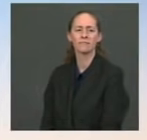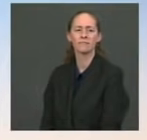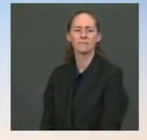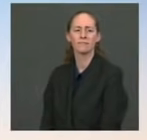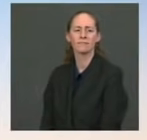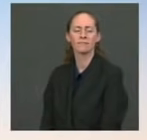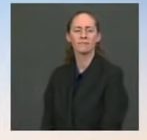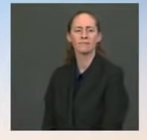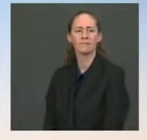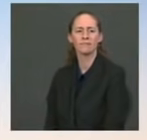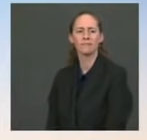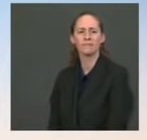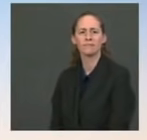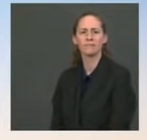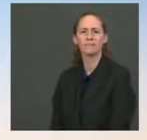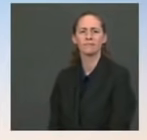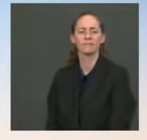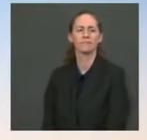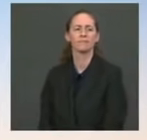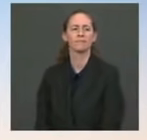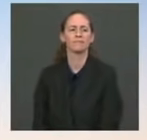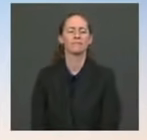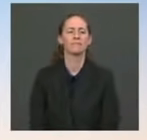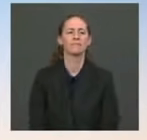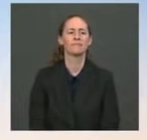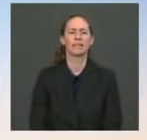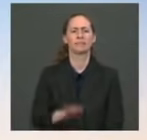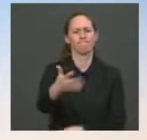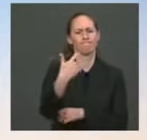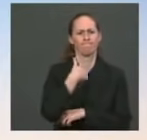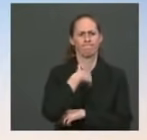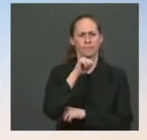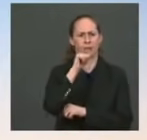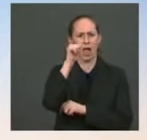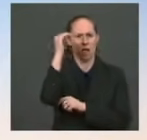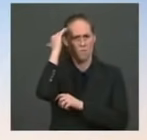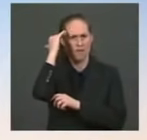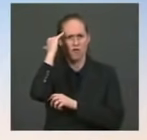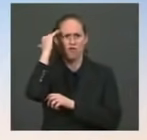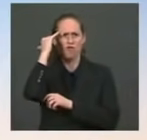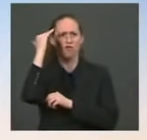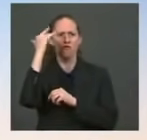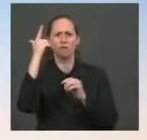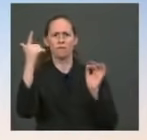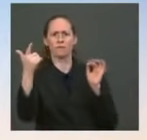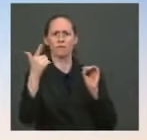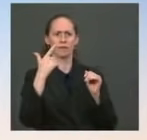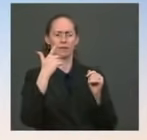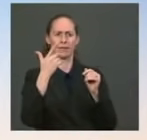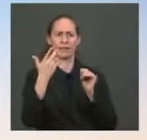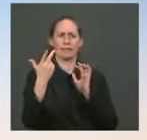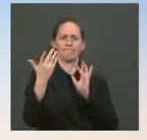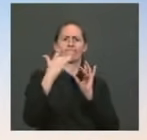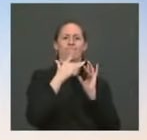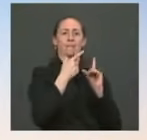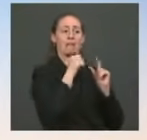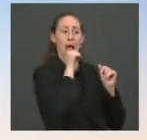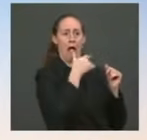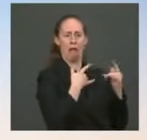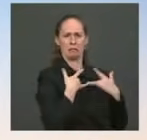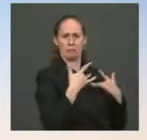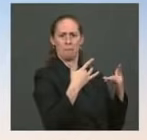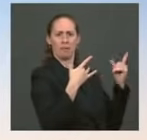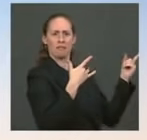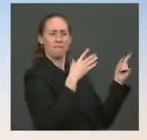kind of request? Well, I'm not aware of any outreach. We don't get regular outreach from the former president or his team. I think it's safe